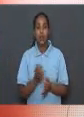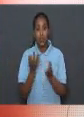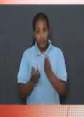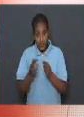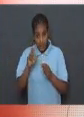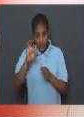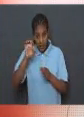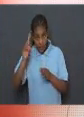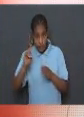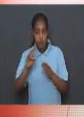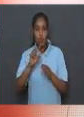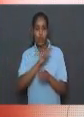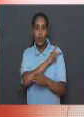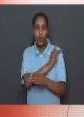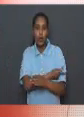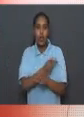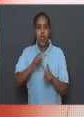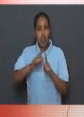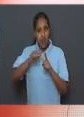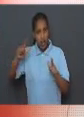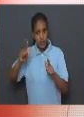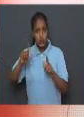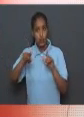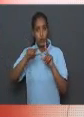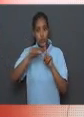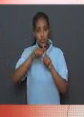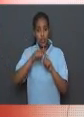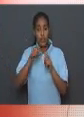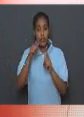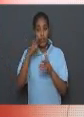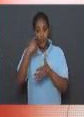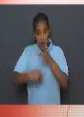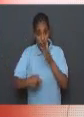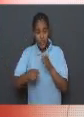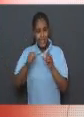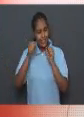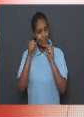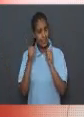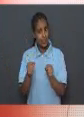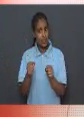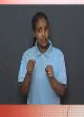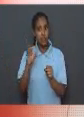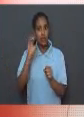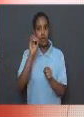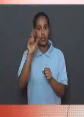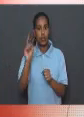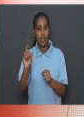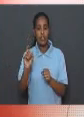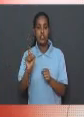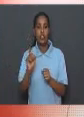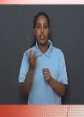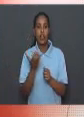the reduction potential is a large positive value, it is a strong oxidizing